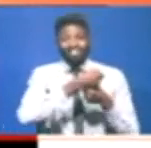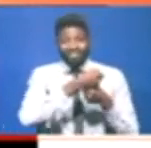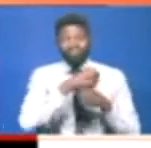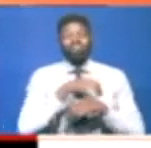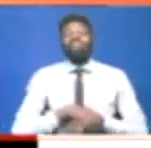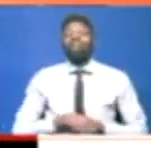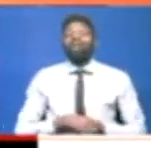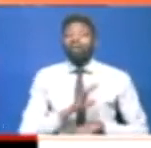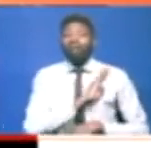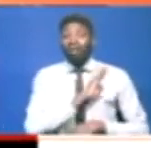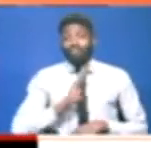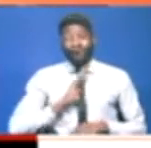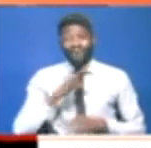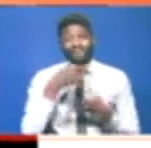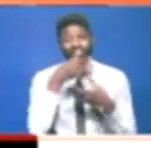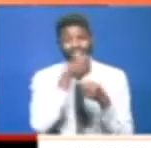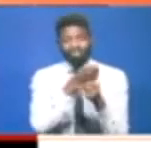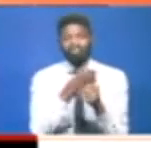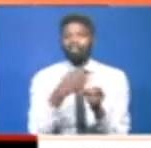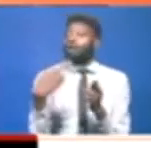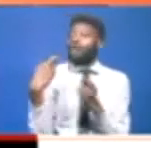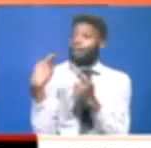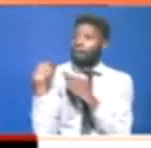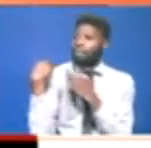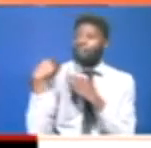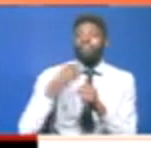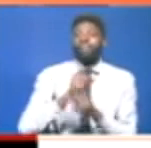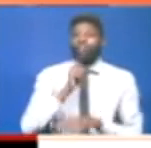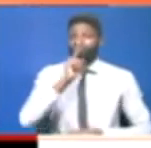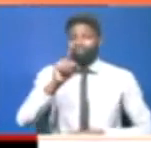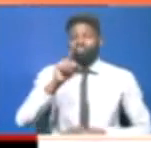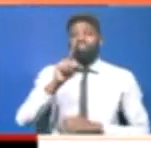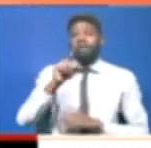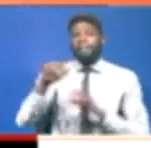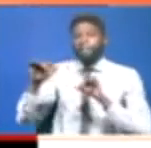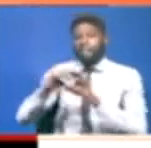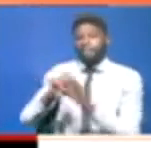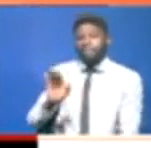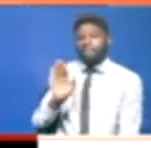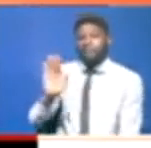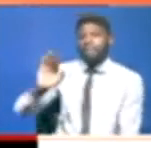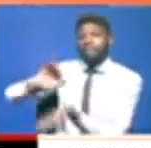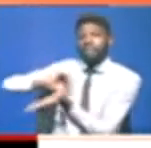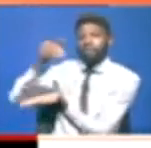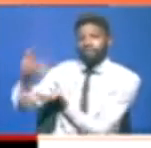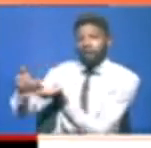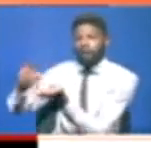now in charge of ensuring that the funds of the members is invested in the right